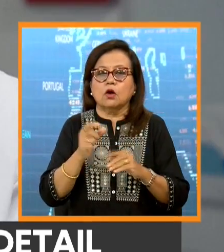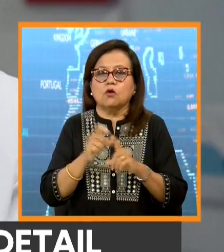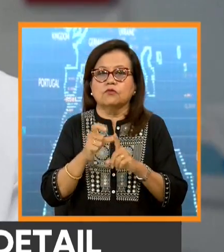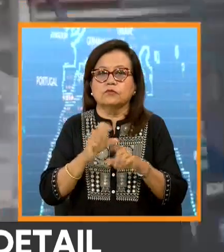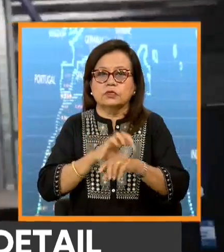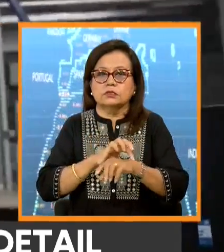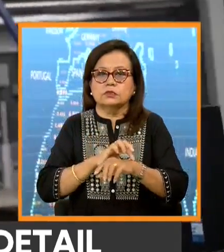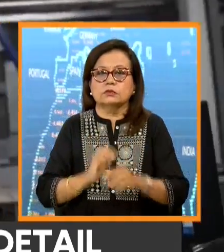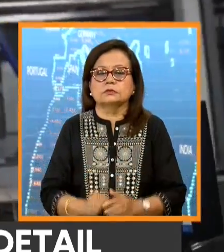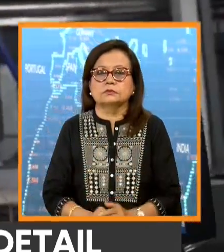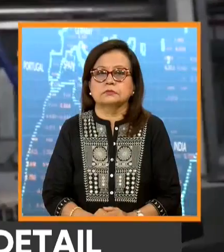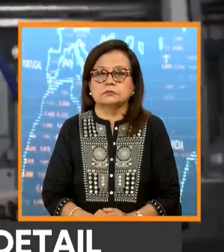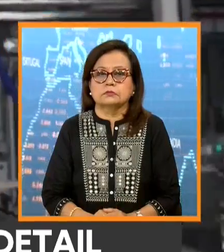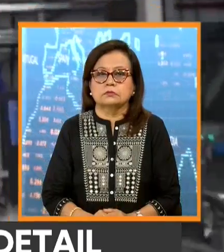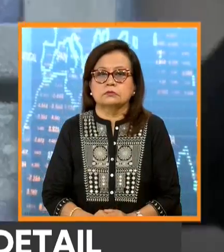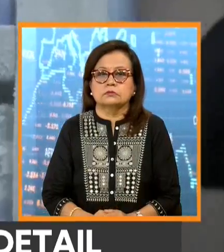disease?